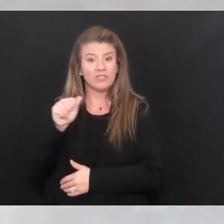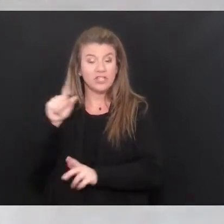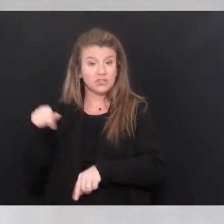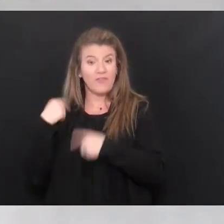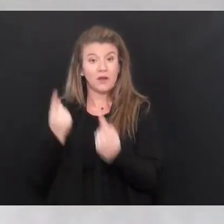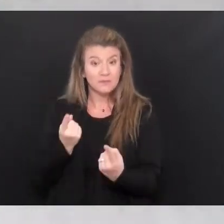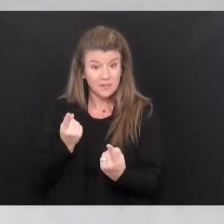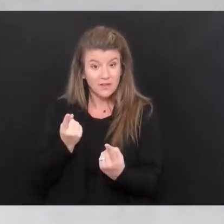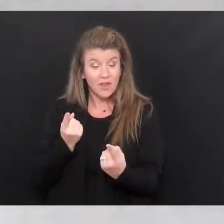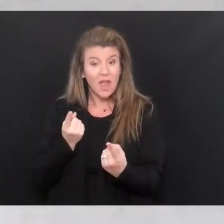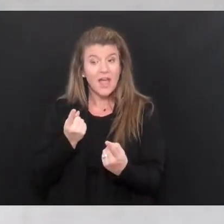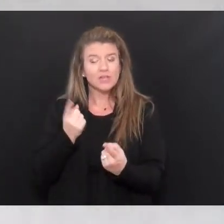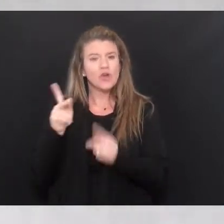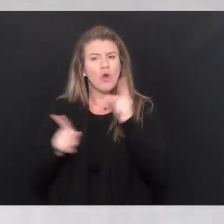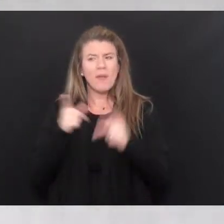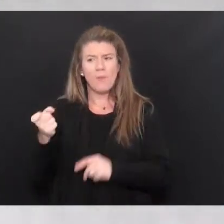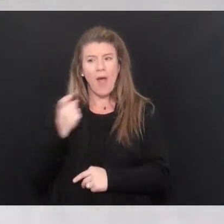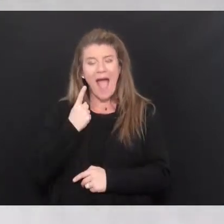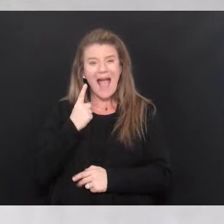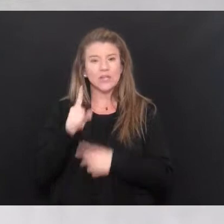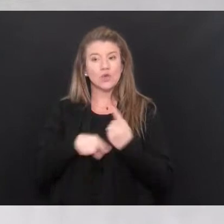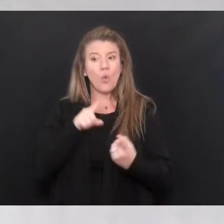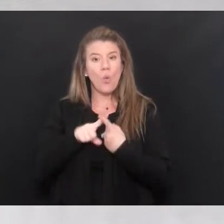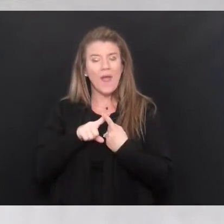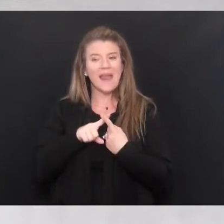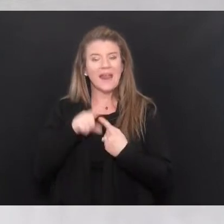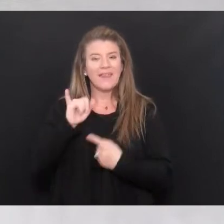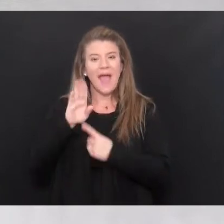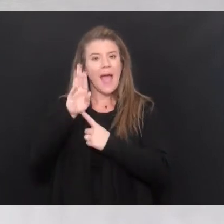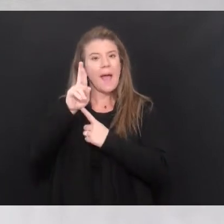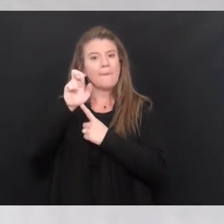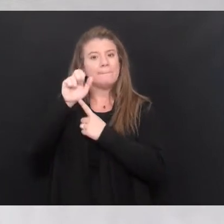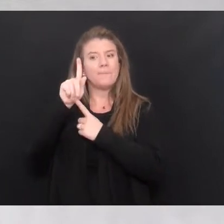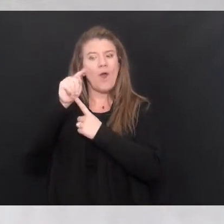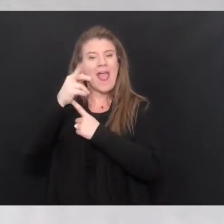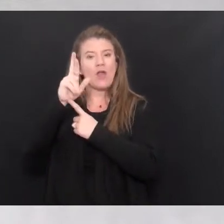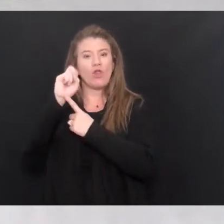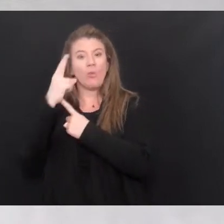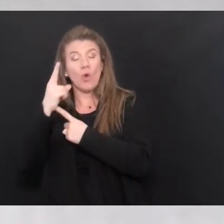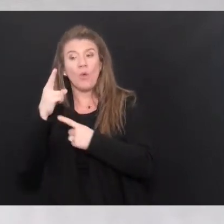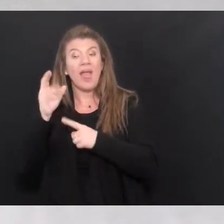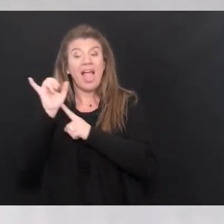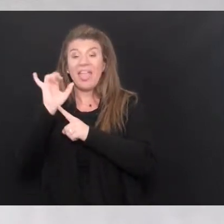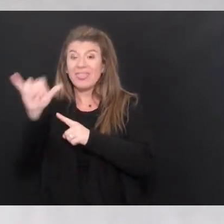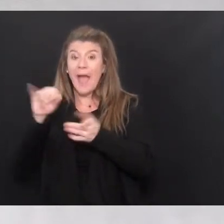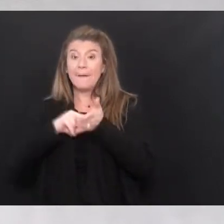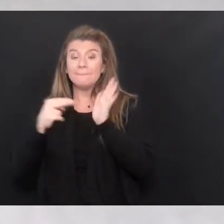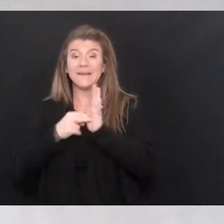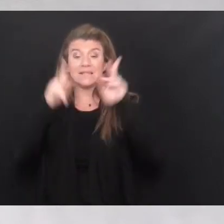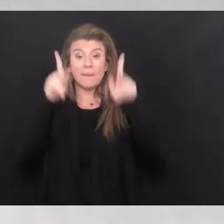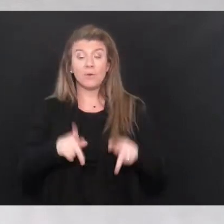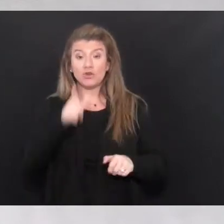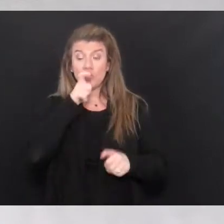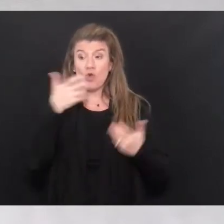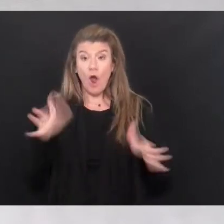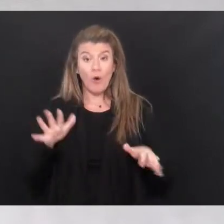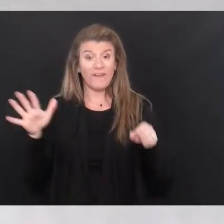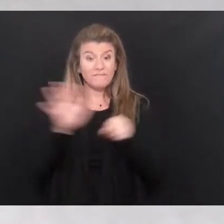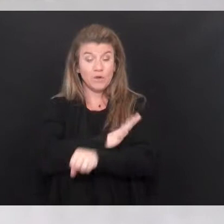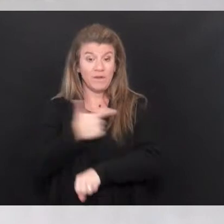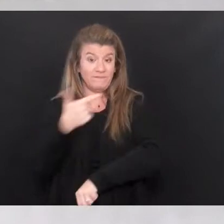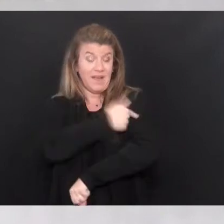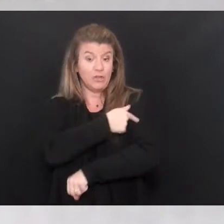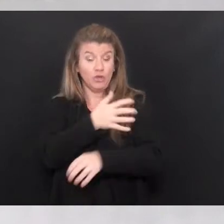And a lot of people do ask what a breakthrough case means. That basically means if someone has been fully vaccinated. So if you received